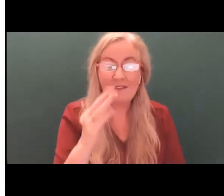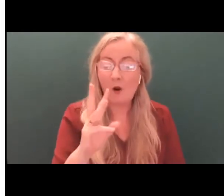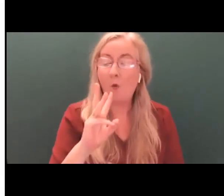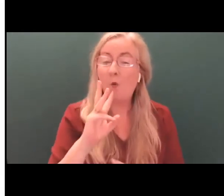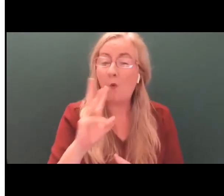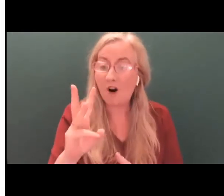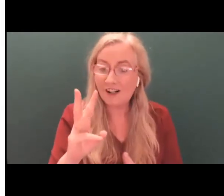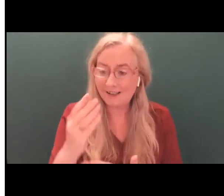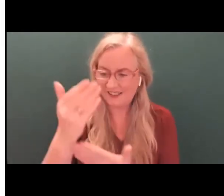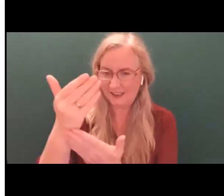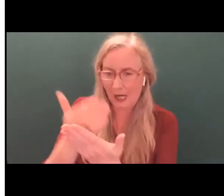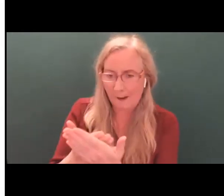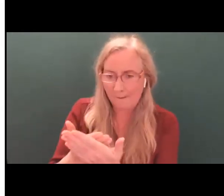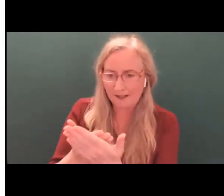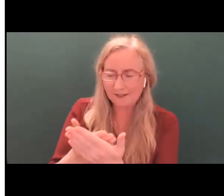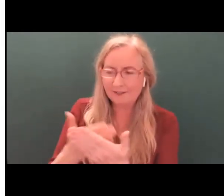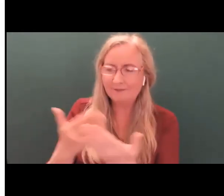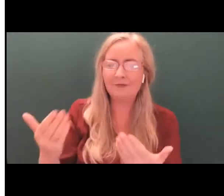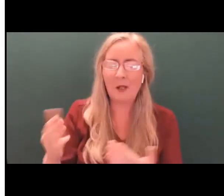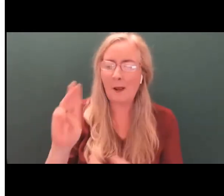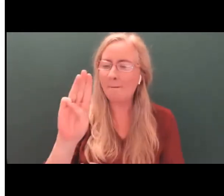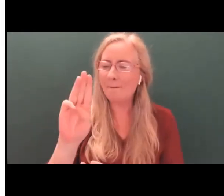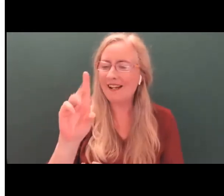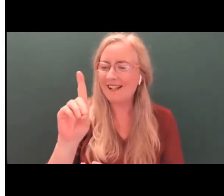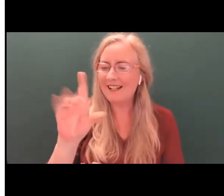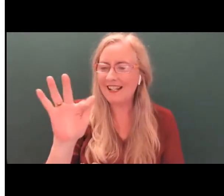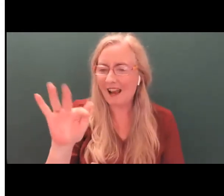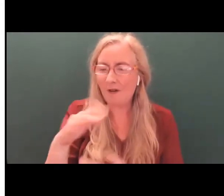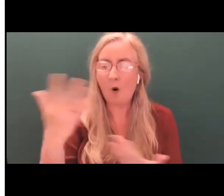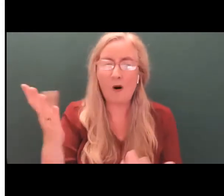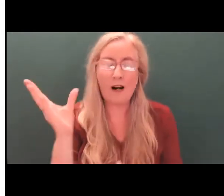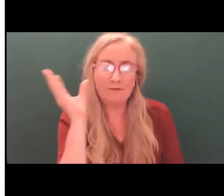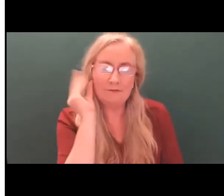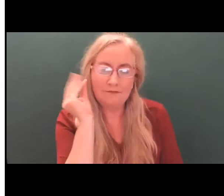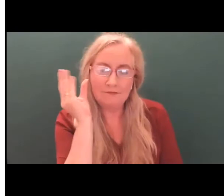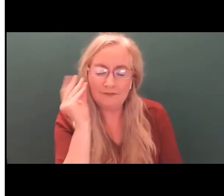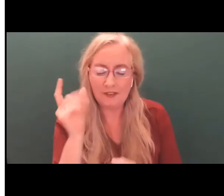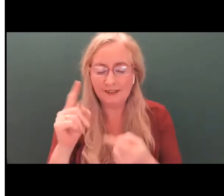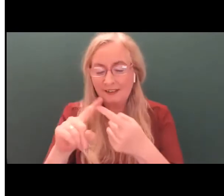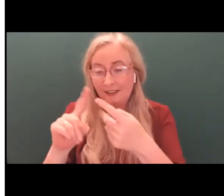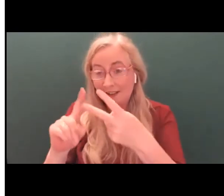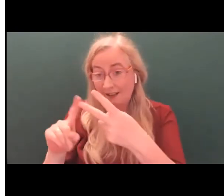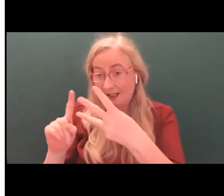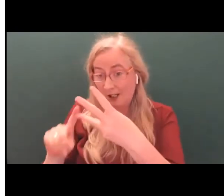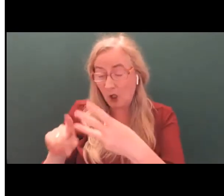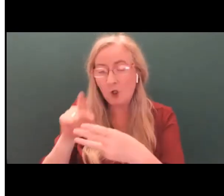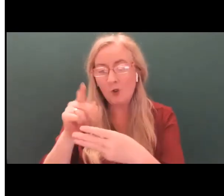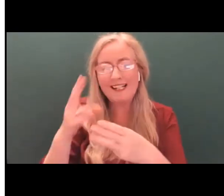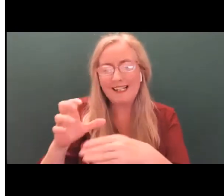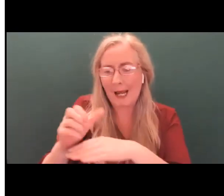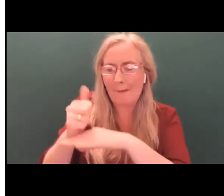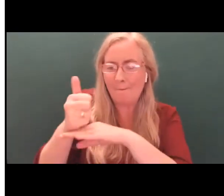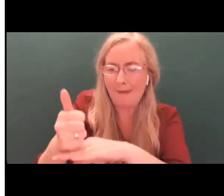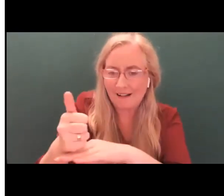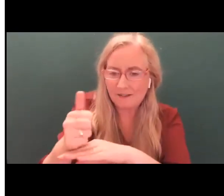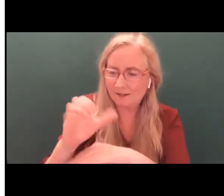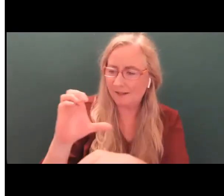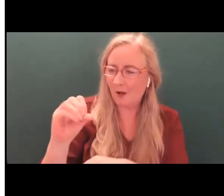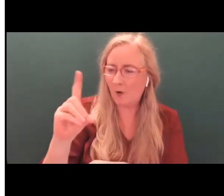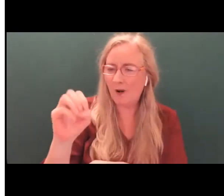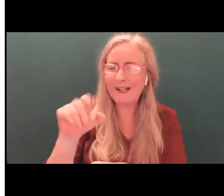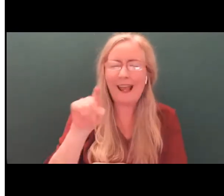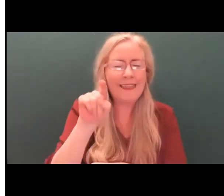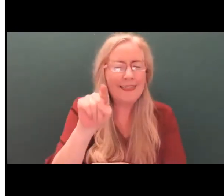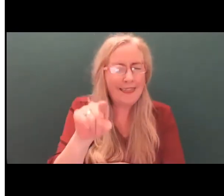document, a PDF, or an audio file, you will need to create an embed code. And this is